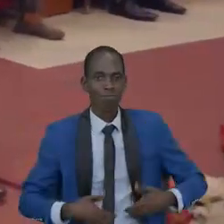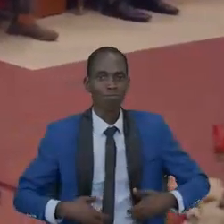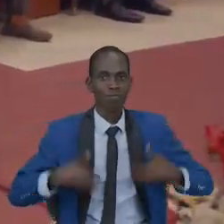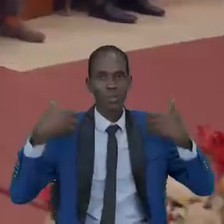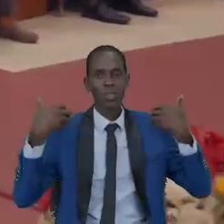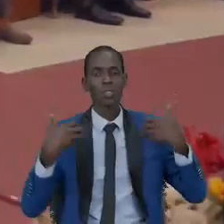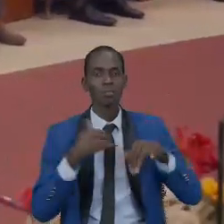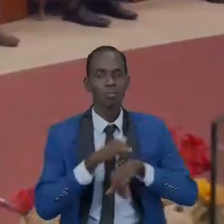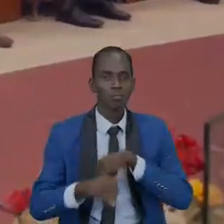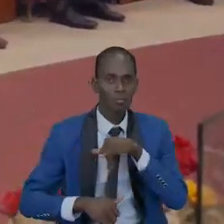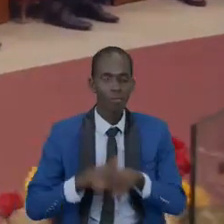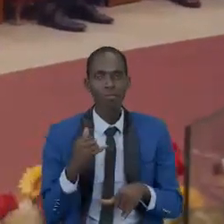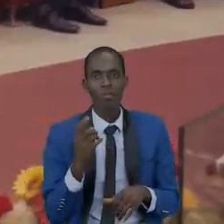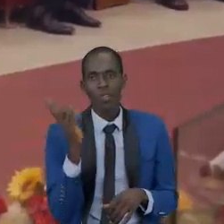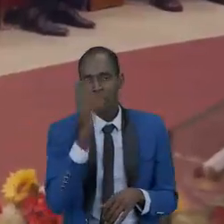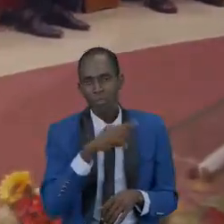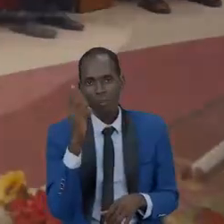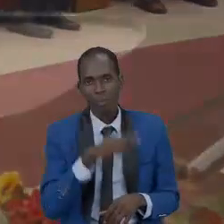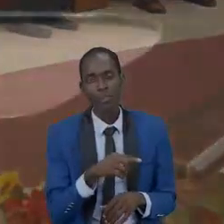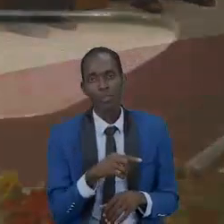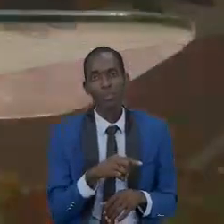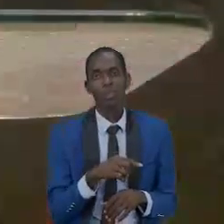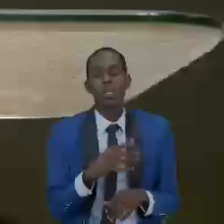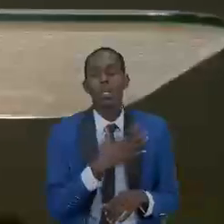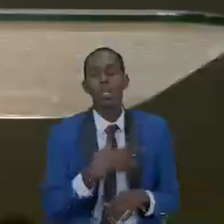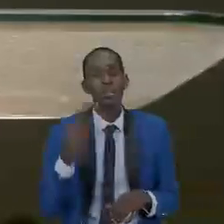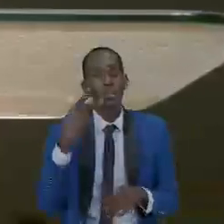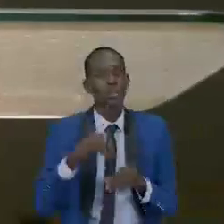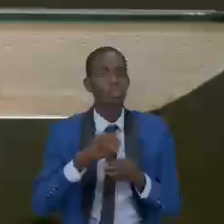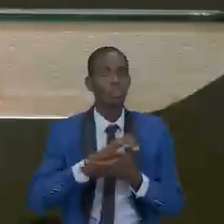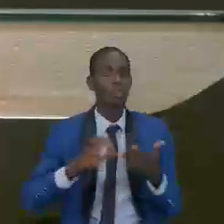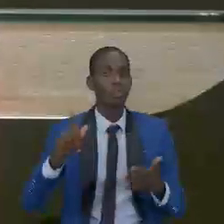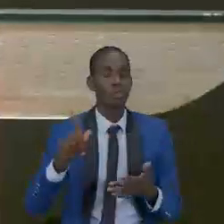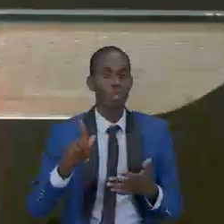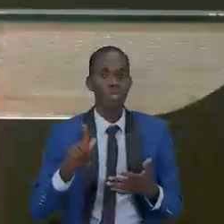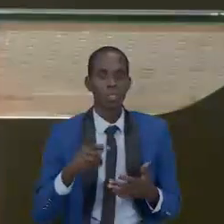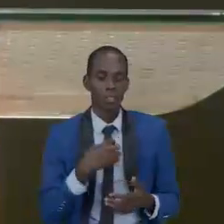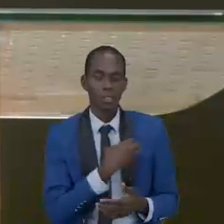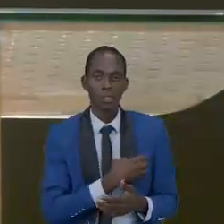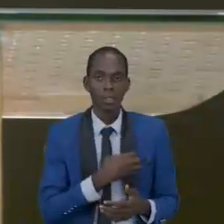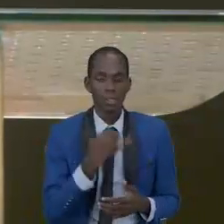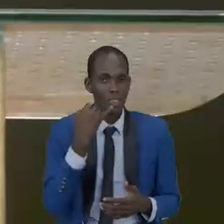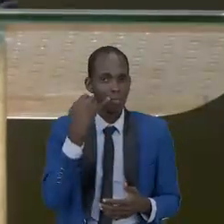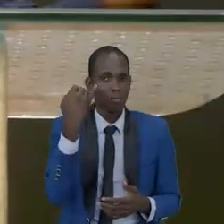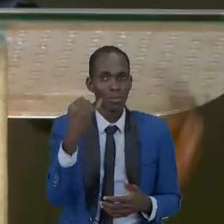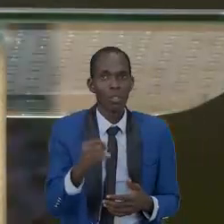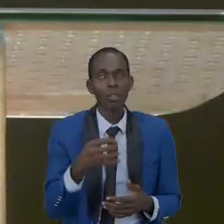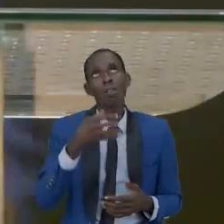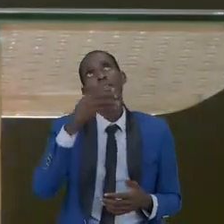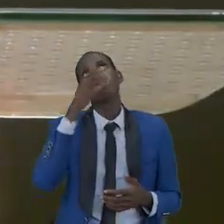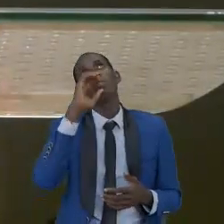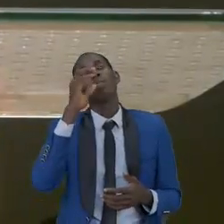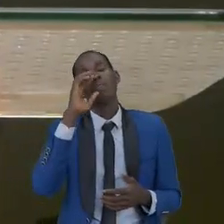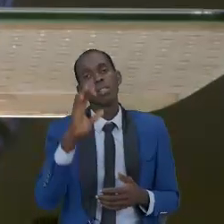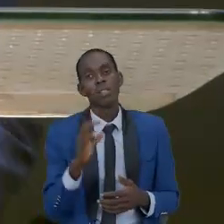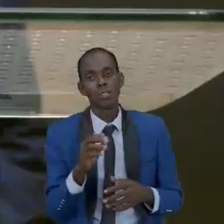seditions, heresies. Verse 21, it says envies, murders, drunkenness, revelings,